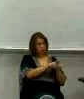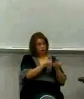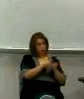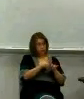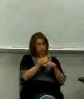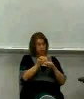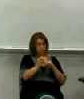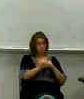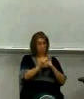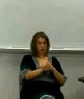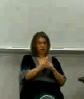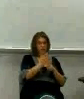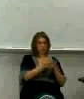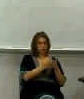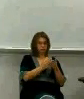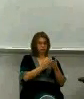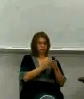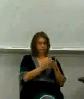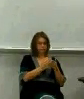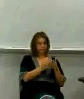also push off some